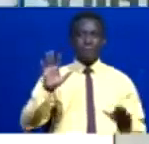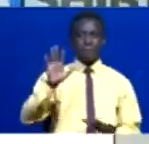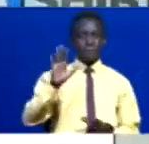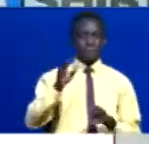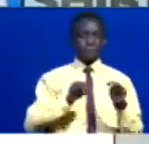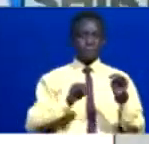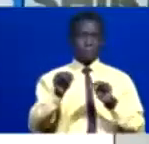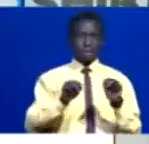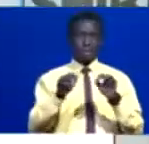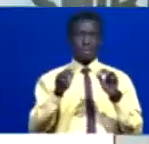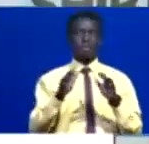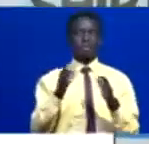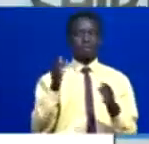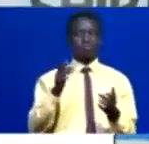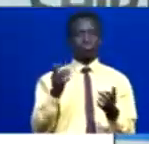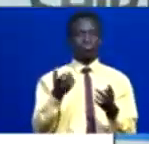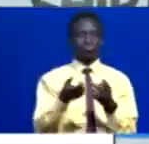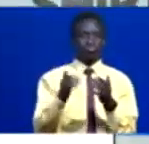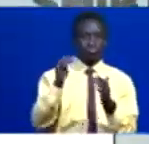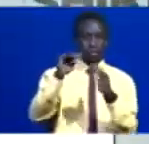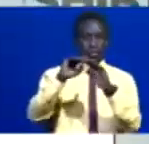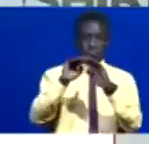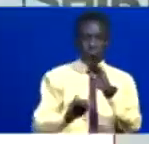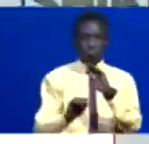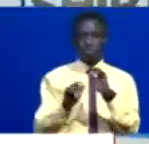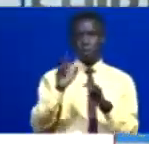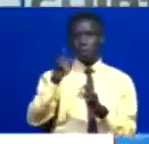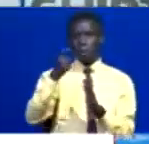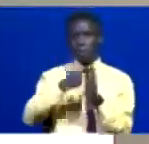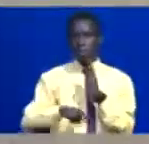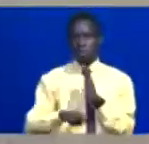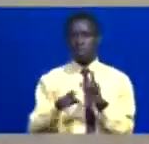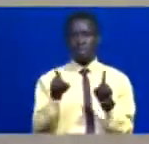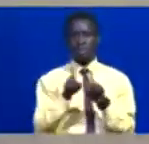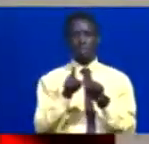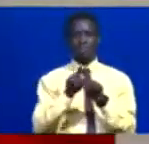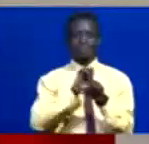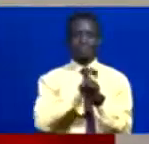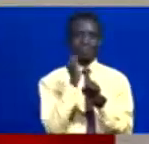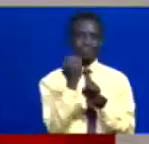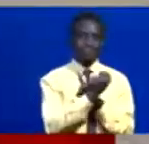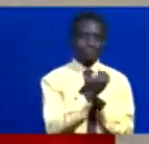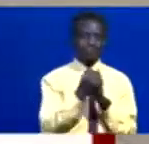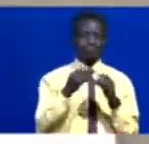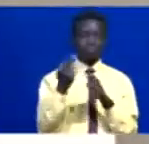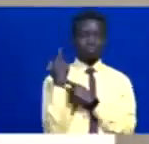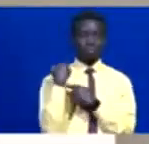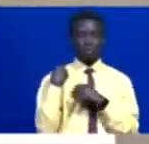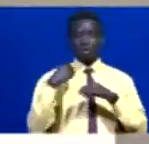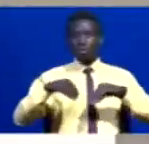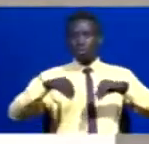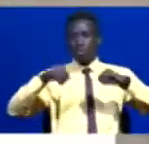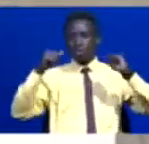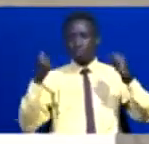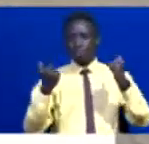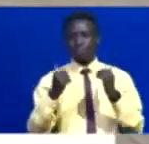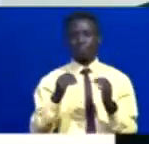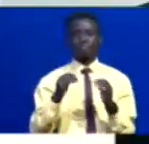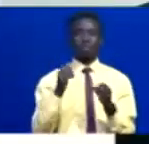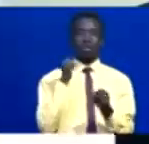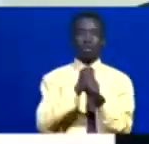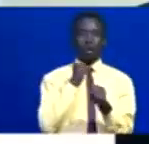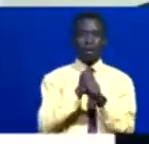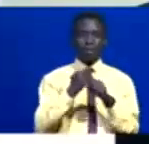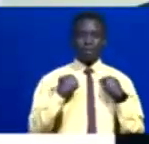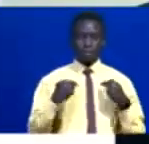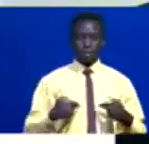improve overall performance, and demonstrate commitment to quality, environmental responsibility, occupational health, and safety.